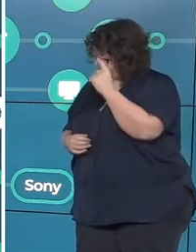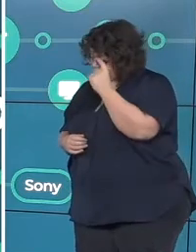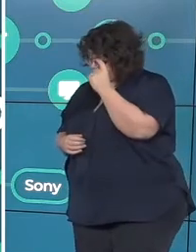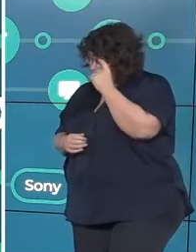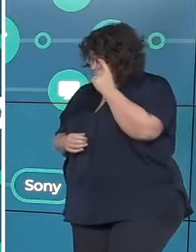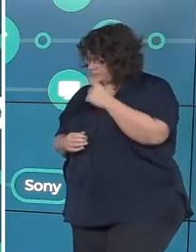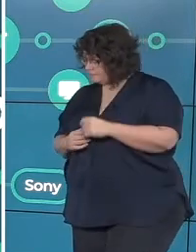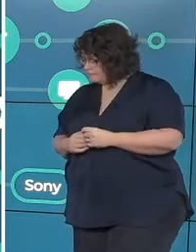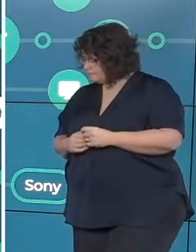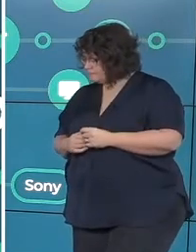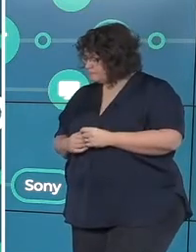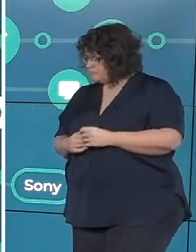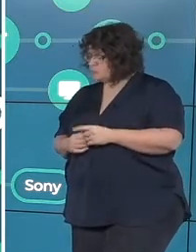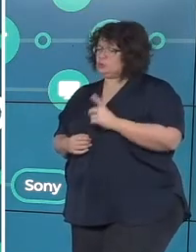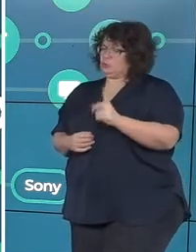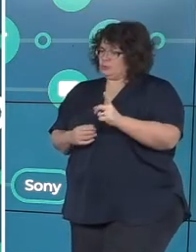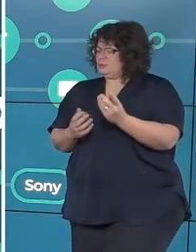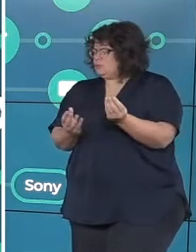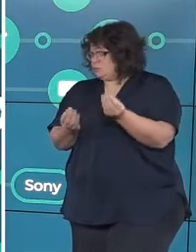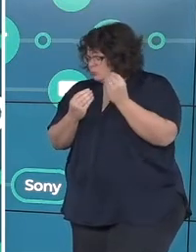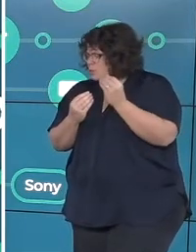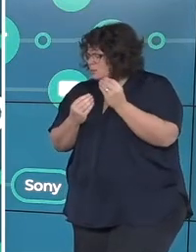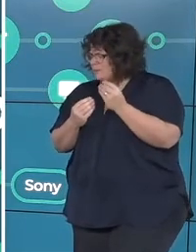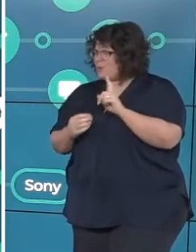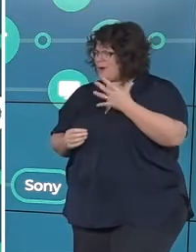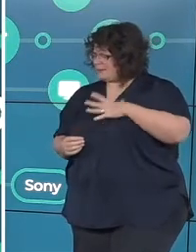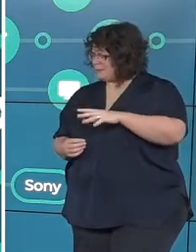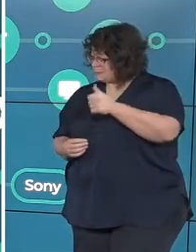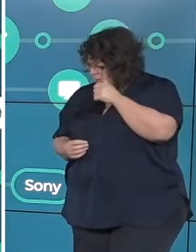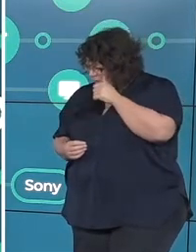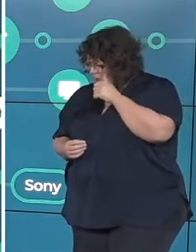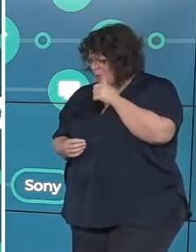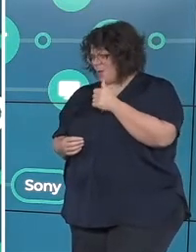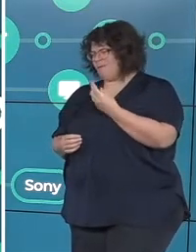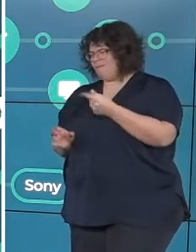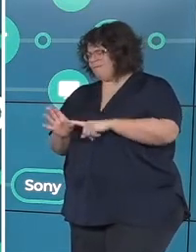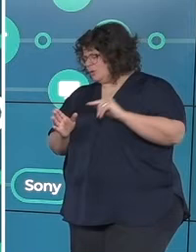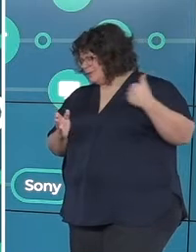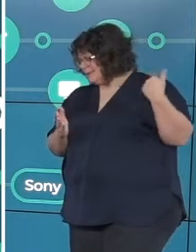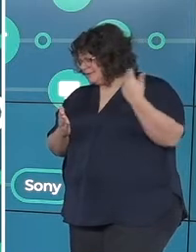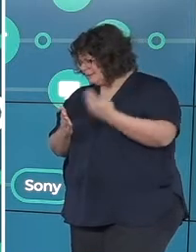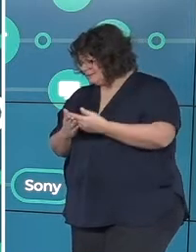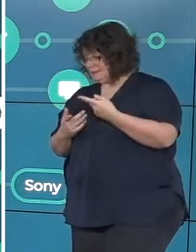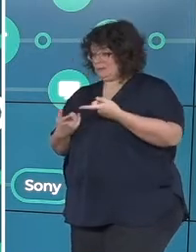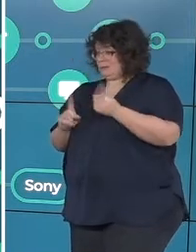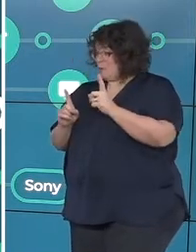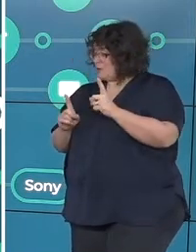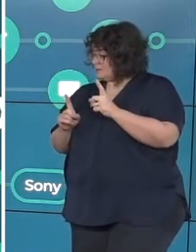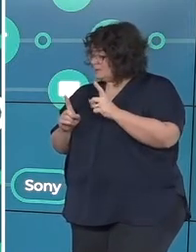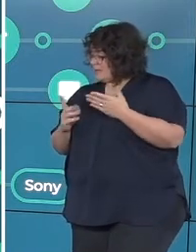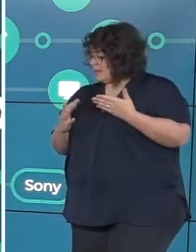of accessibility, asked me to build a team on her team to help drive accessibility across all of Google. And I jumped at the